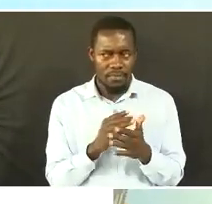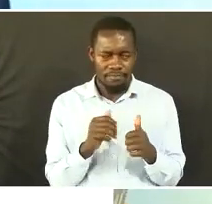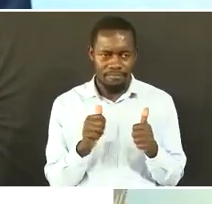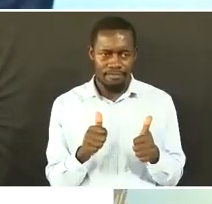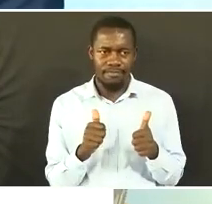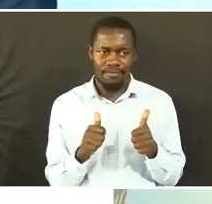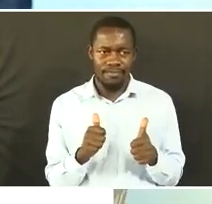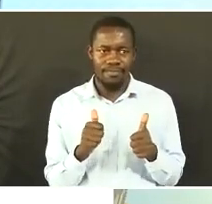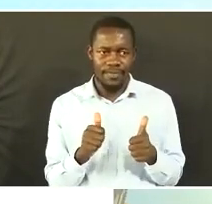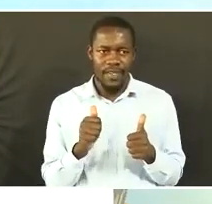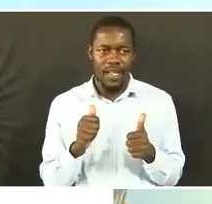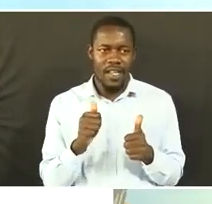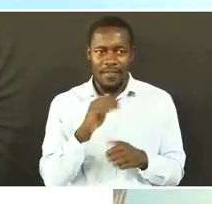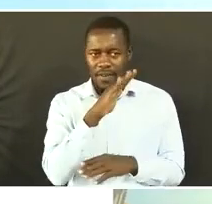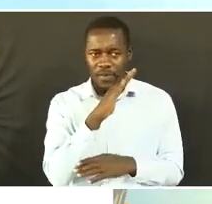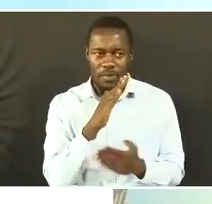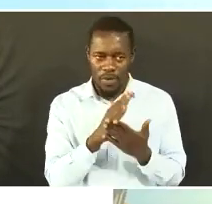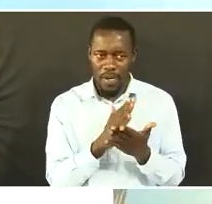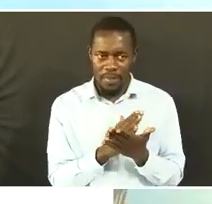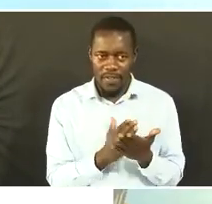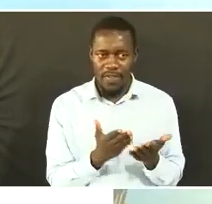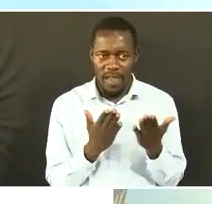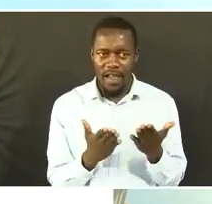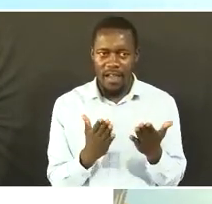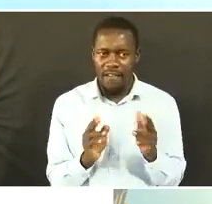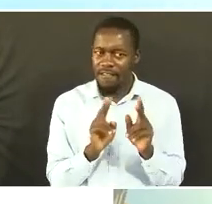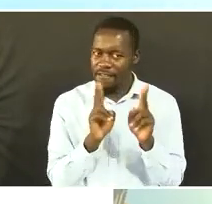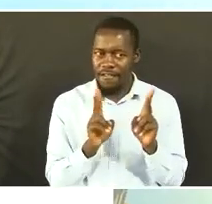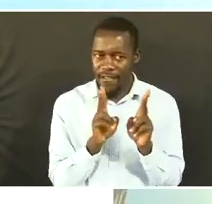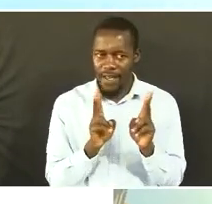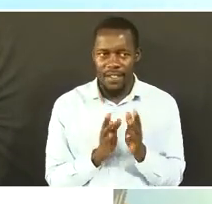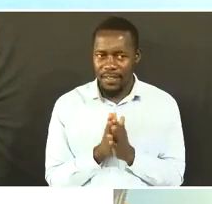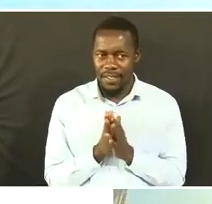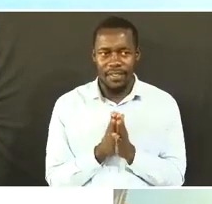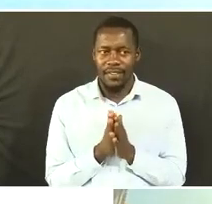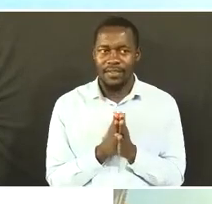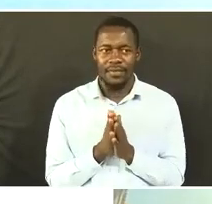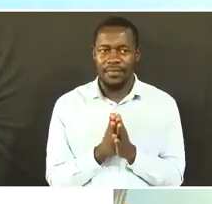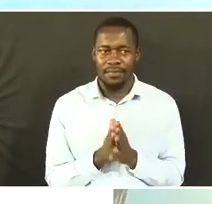very elaborate program on hospital chaplaincy.